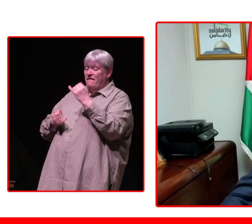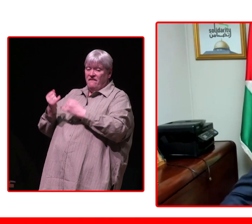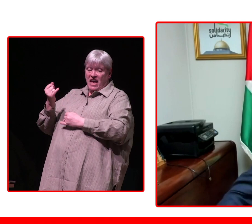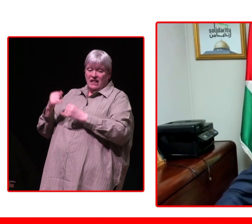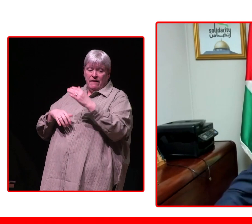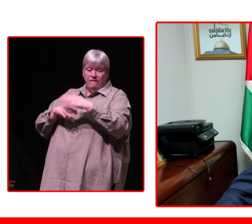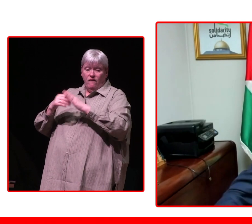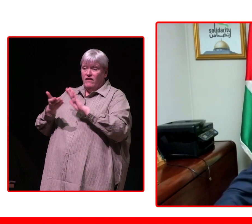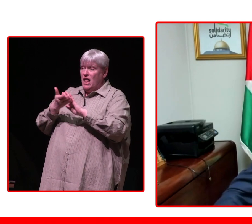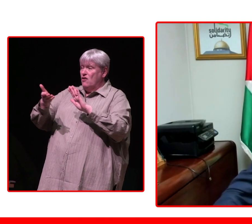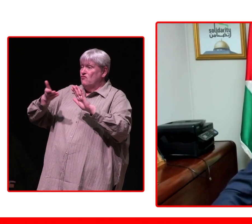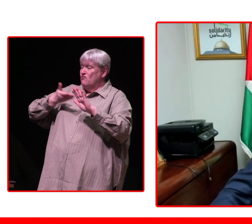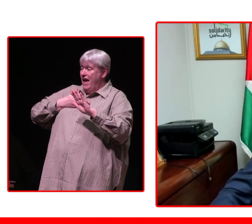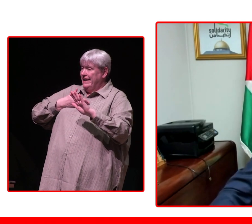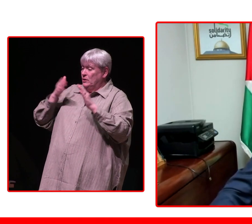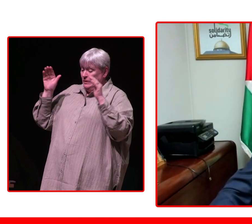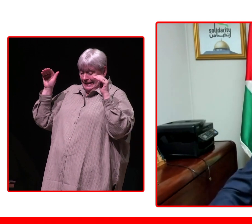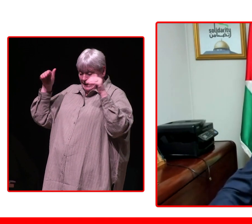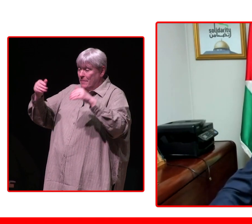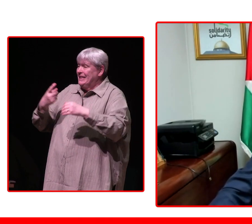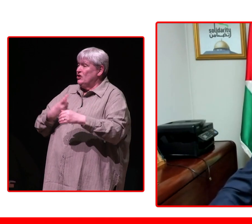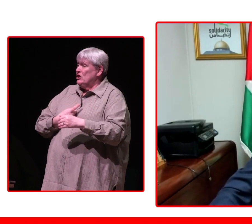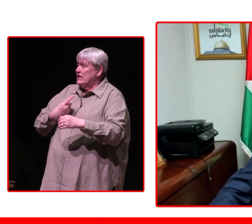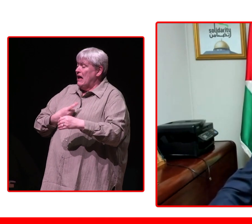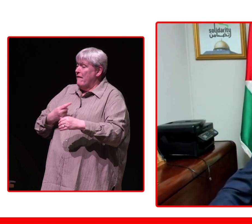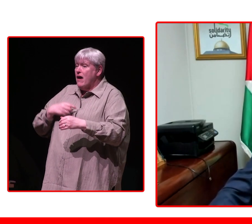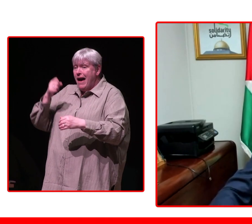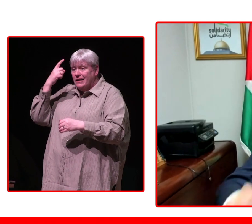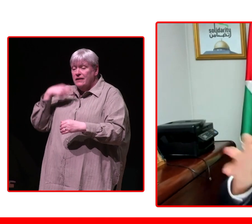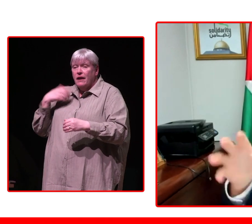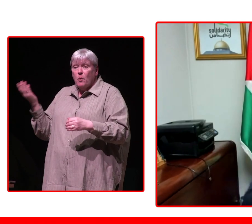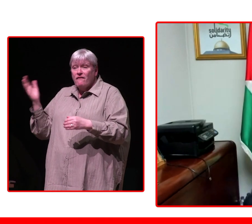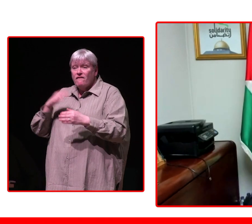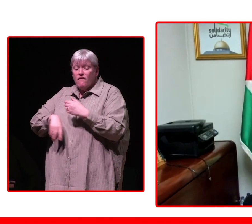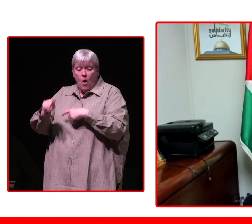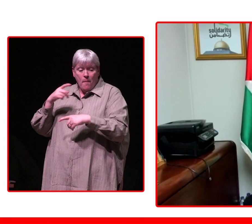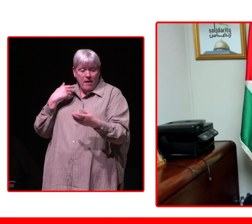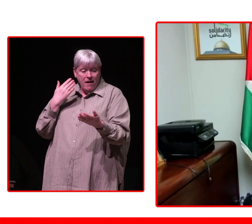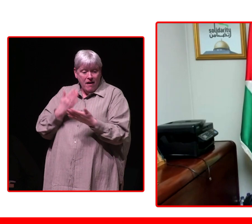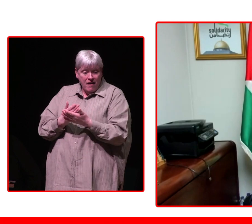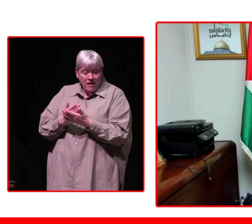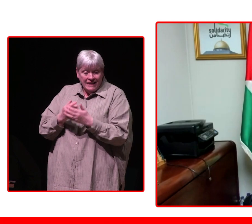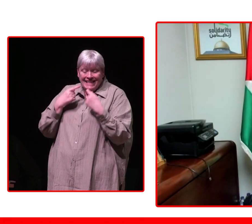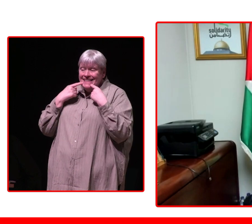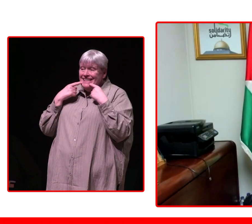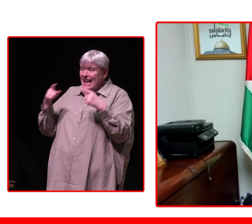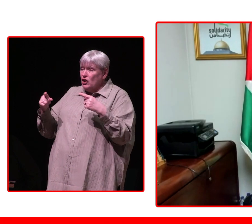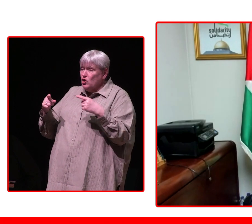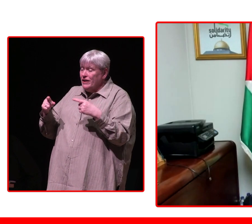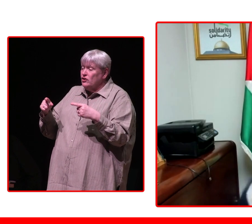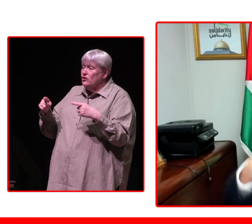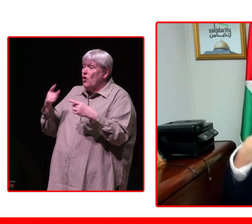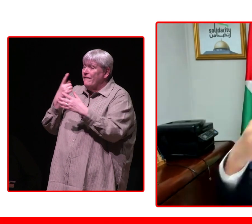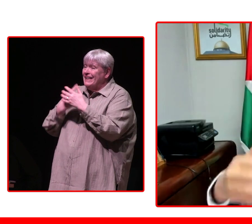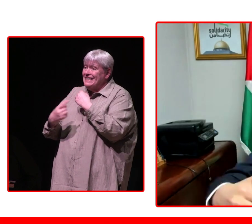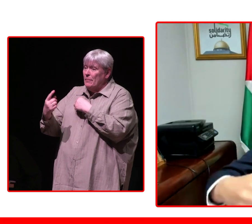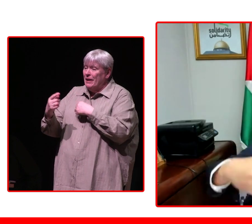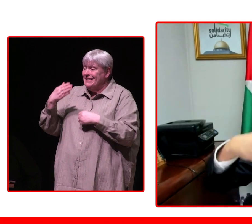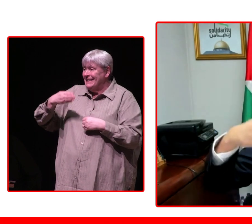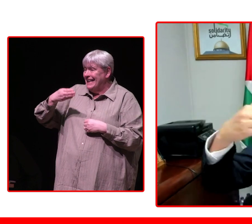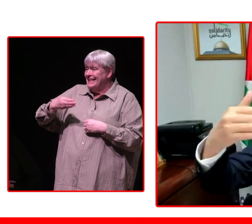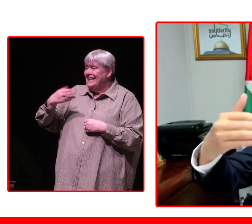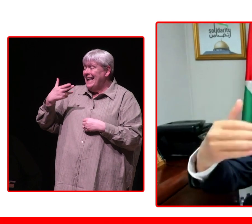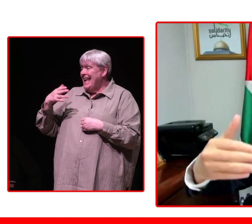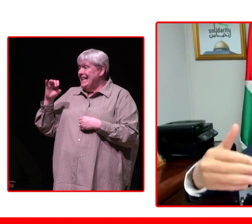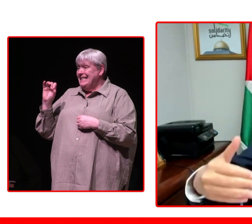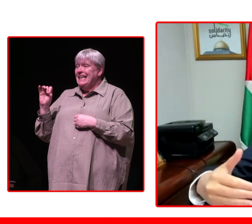to self-determination. That idea was formalized by the PLO's Declaration of Independence in 1988, and this was followed